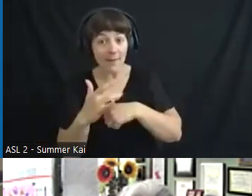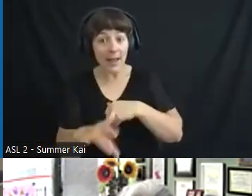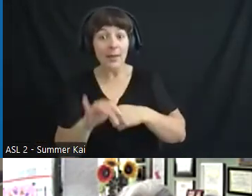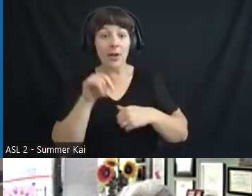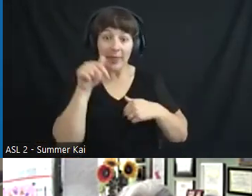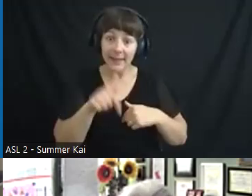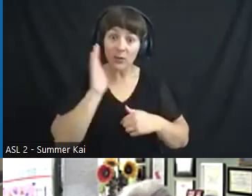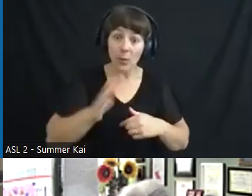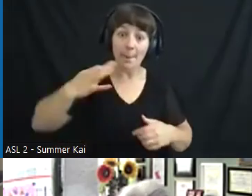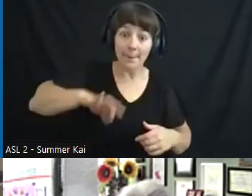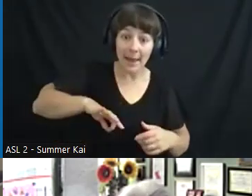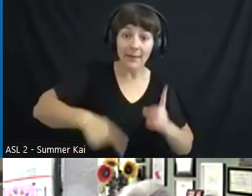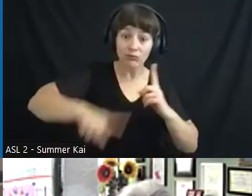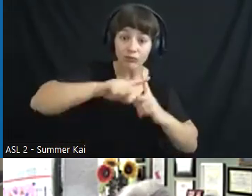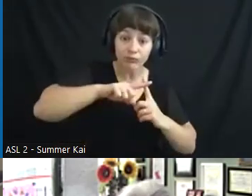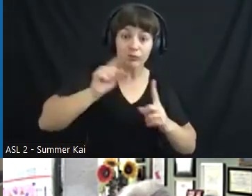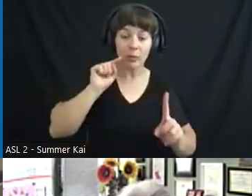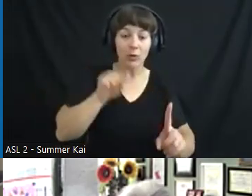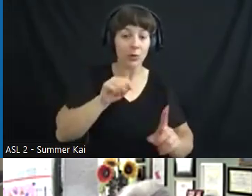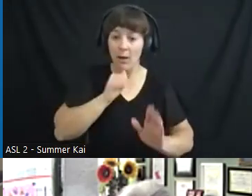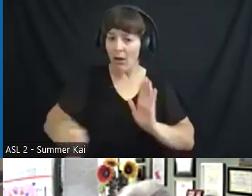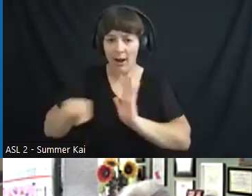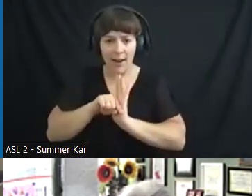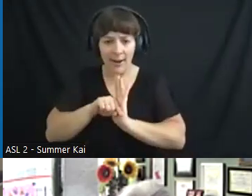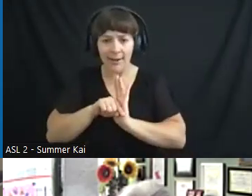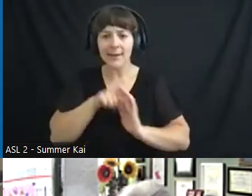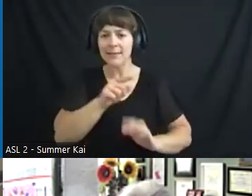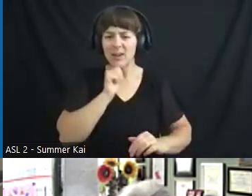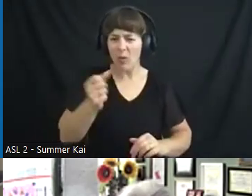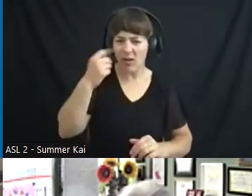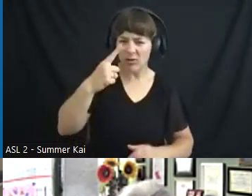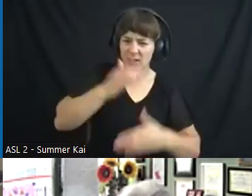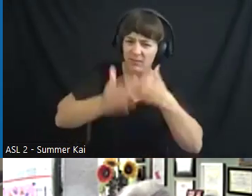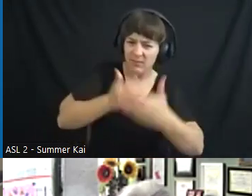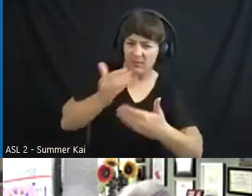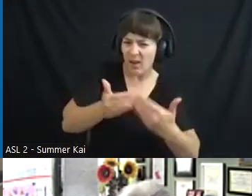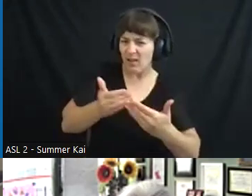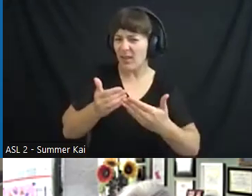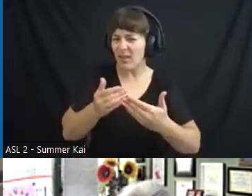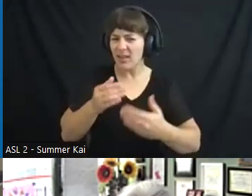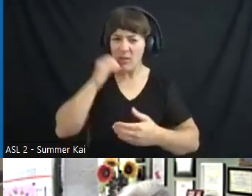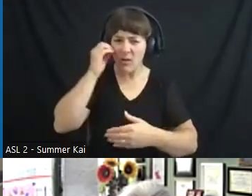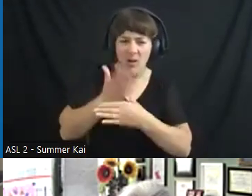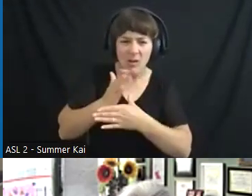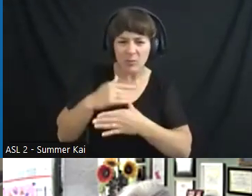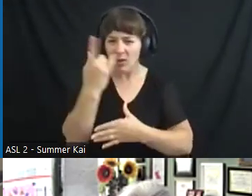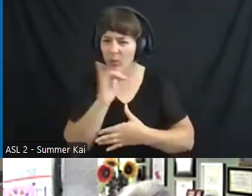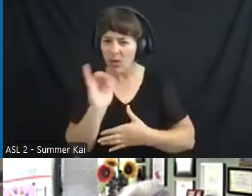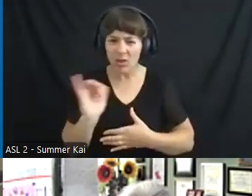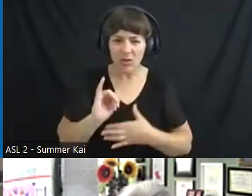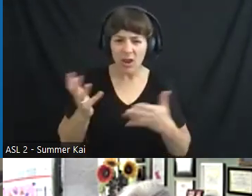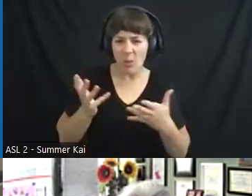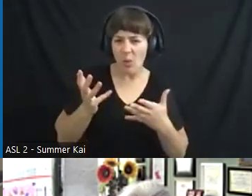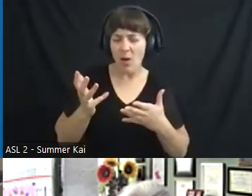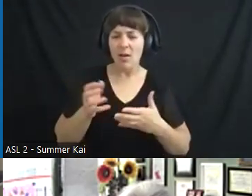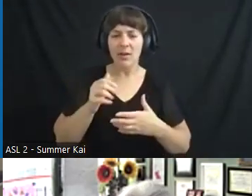them, not a negative. They don't understand the process, and they really don't understand how it's going to be a great opportunity